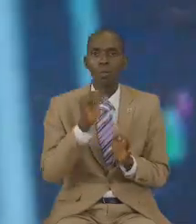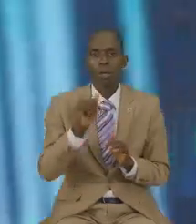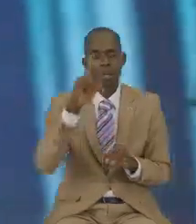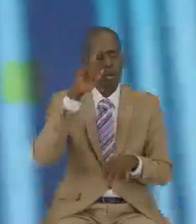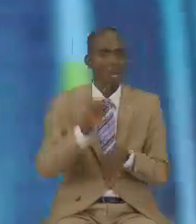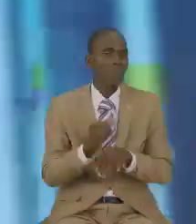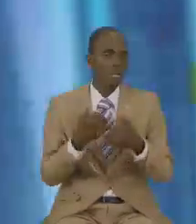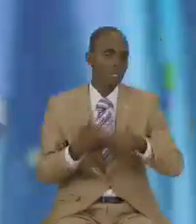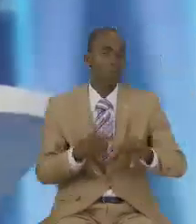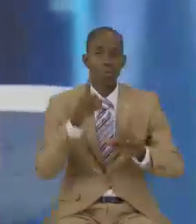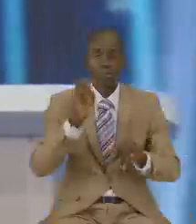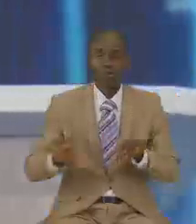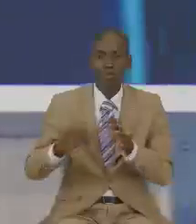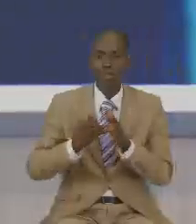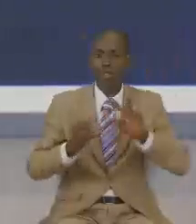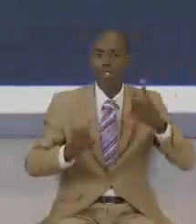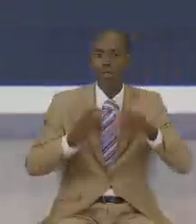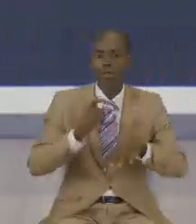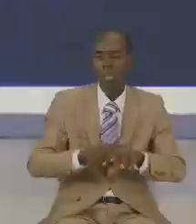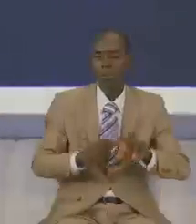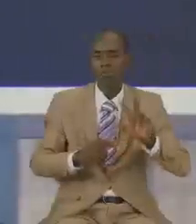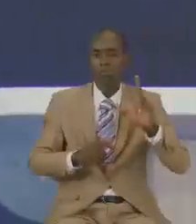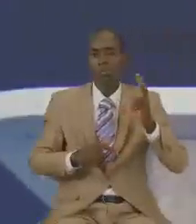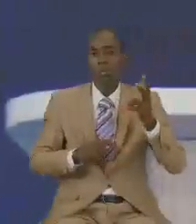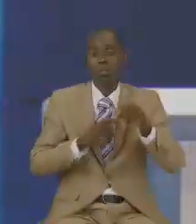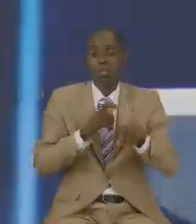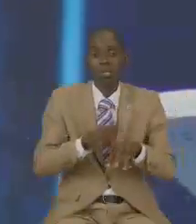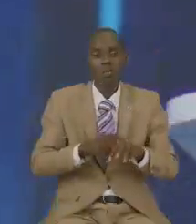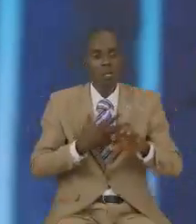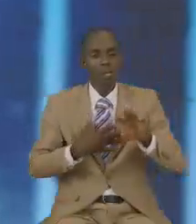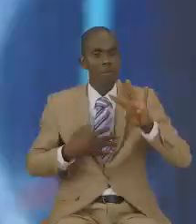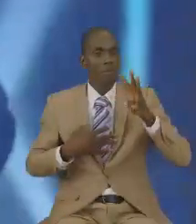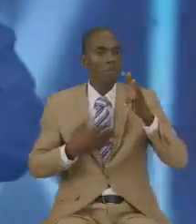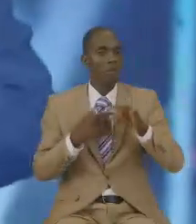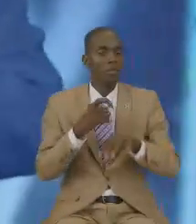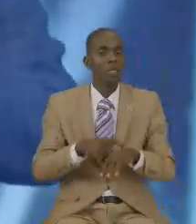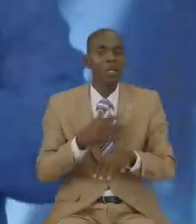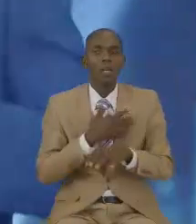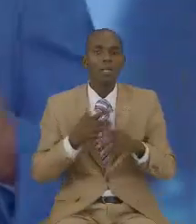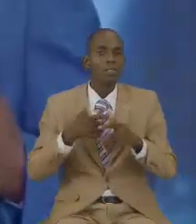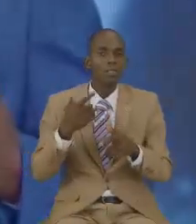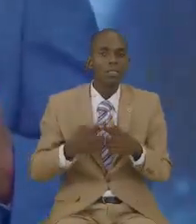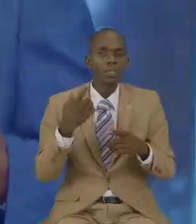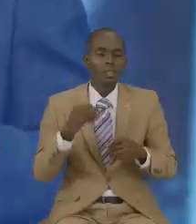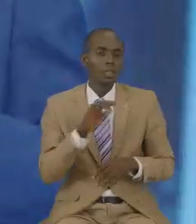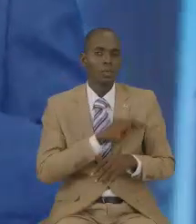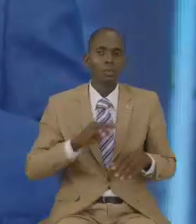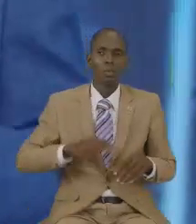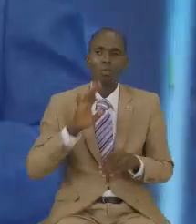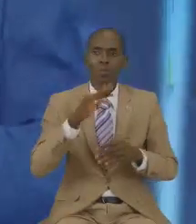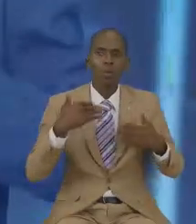do it the second time and the third time and the fourth time, and then the members of your body and